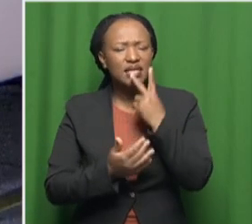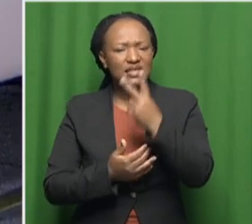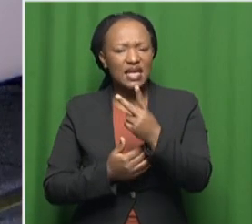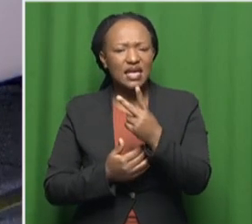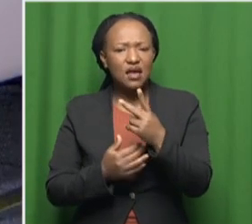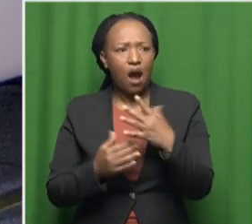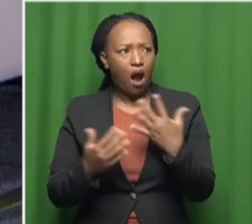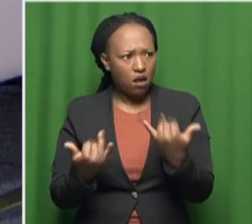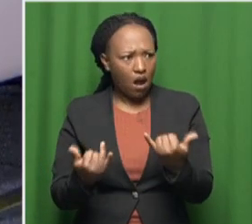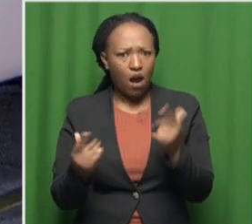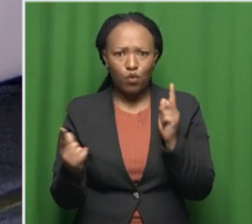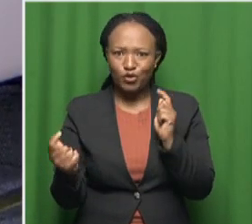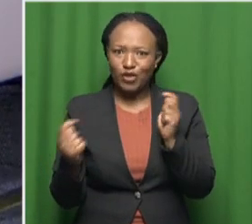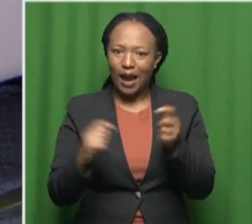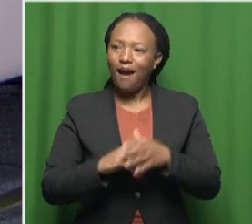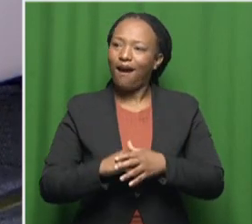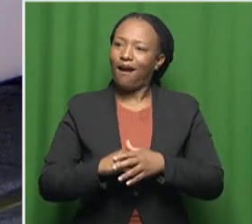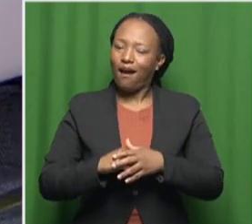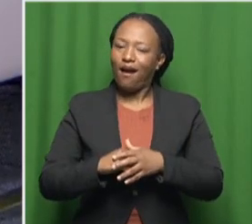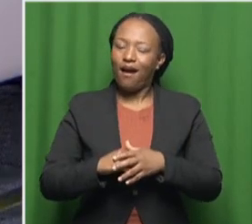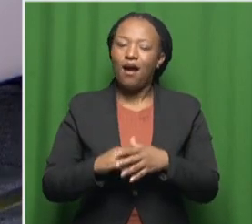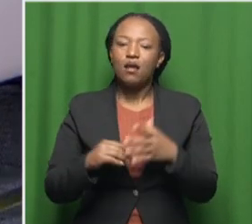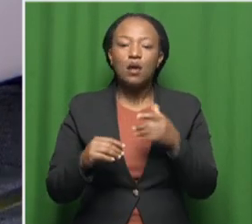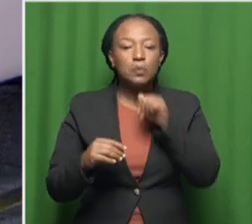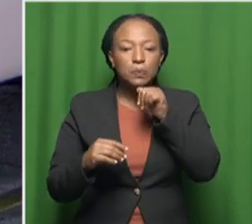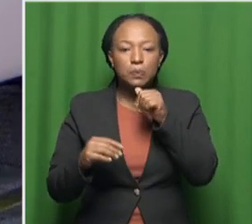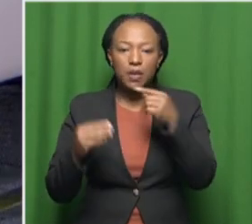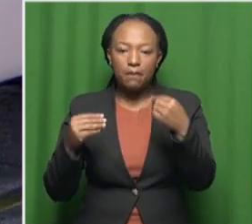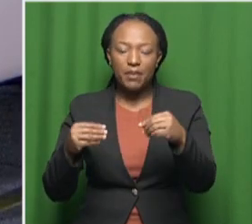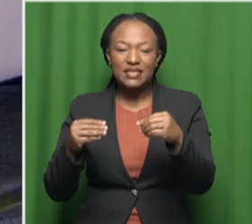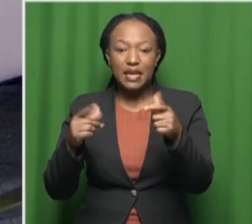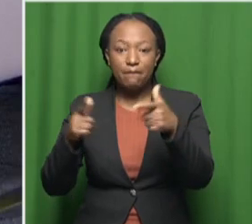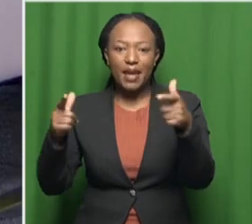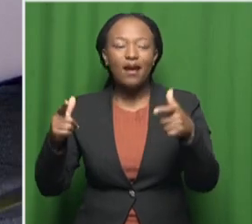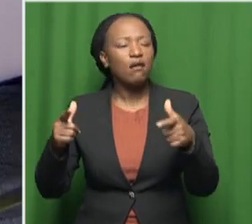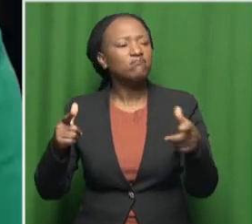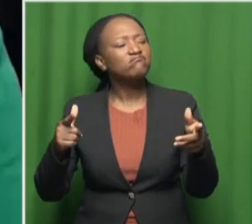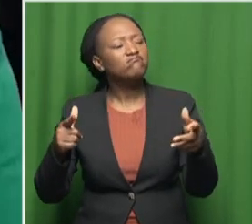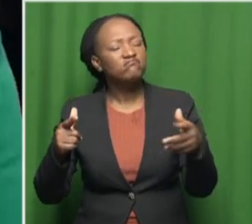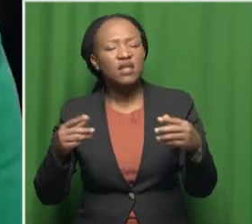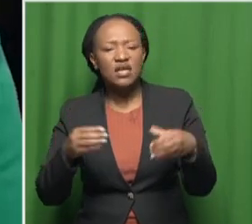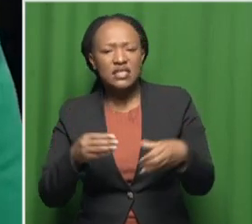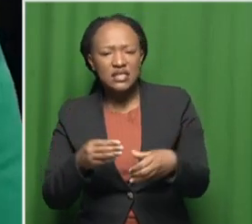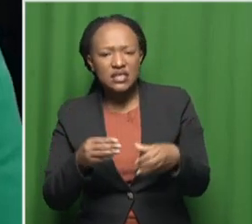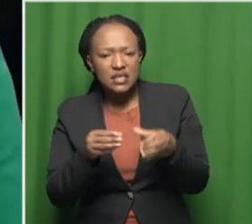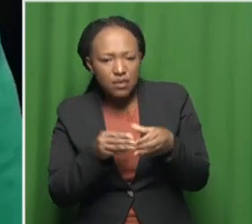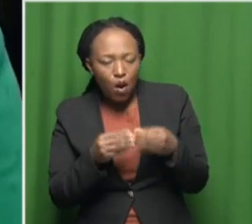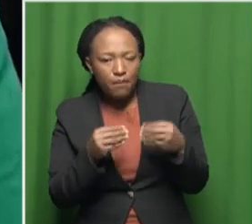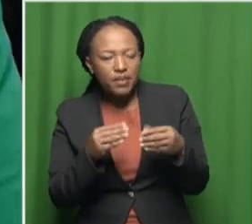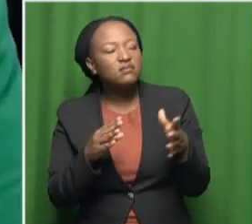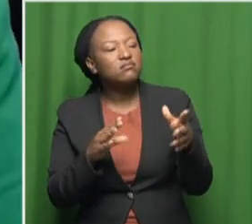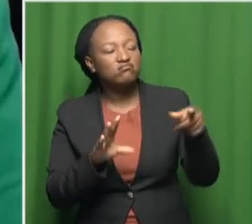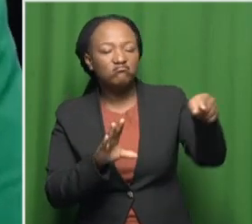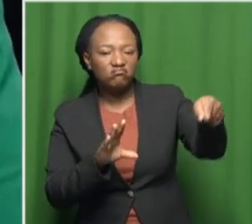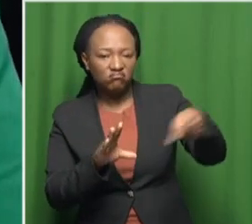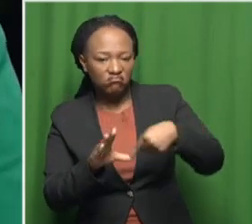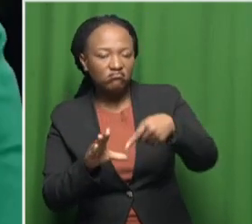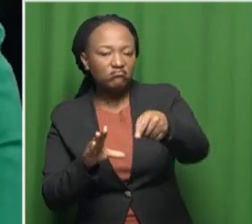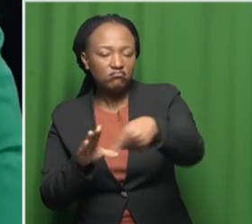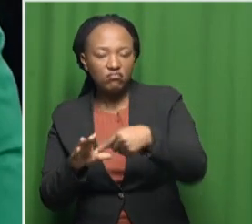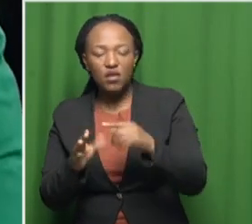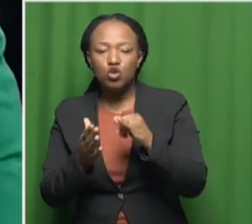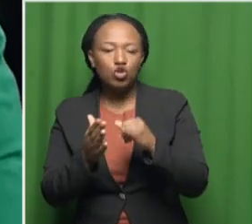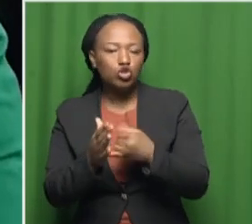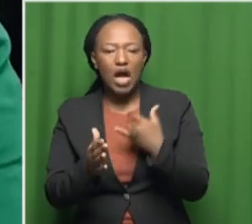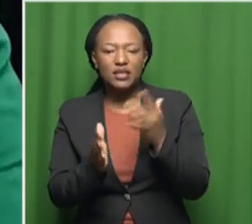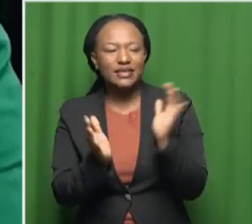say they are prepared to unbundle their global value chains in order to give space to small businesses. So it's not just talk shop, we're